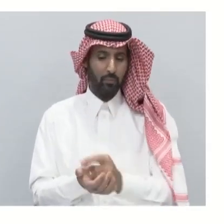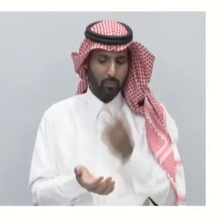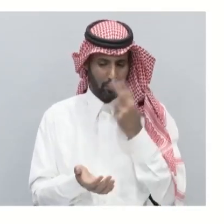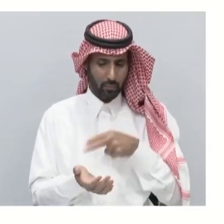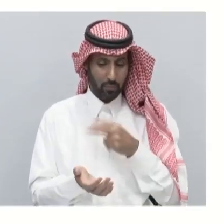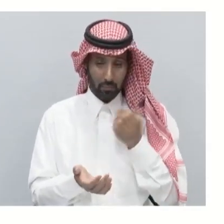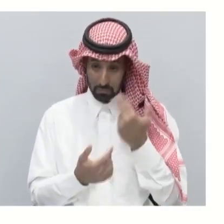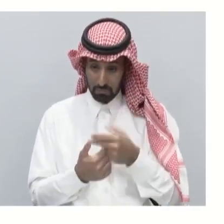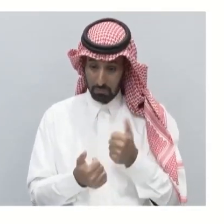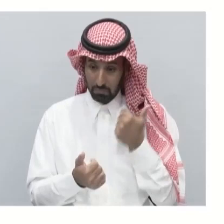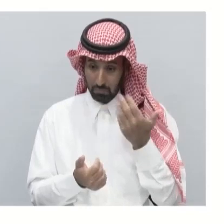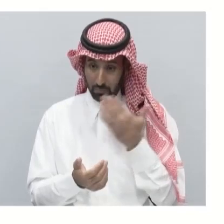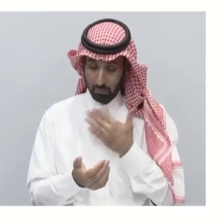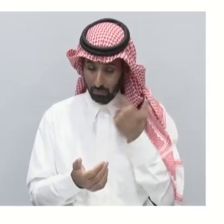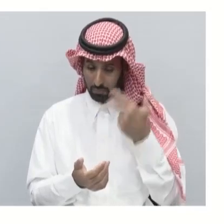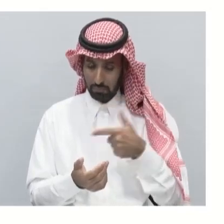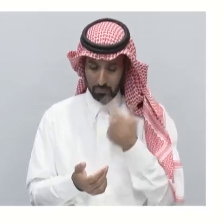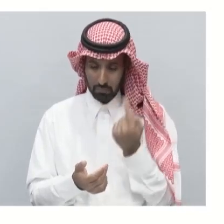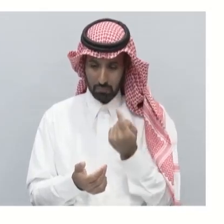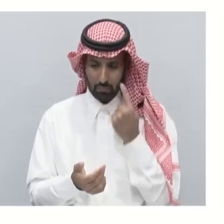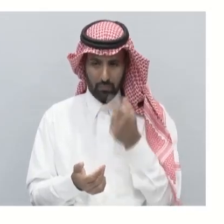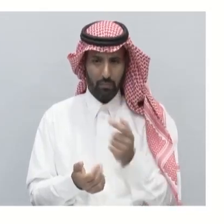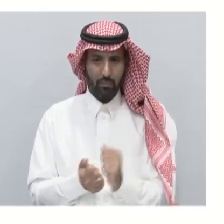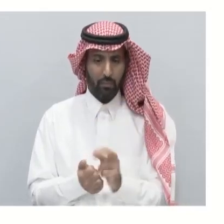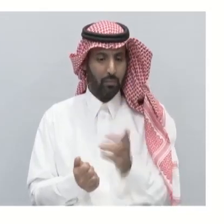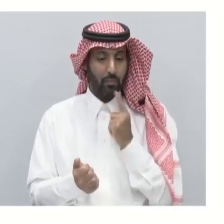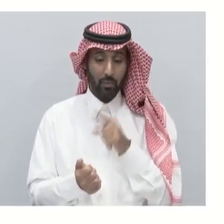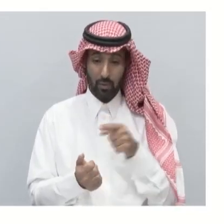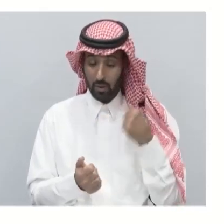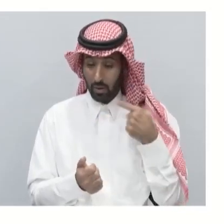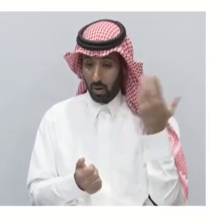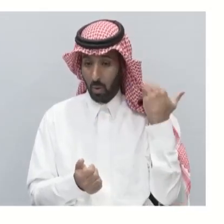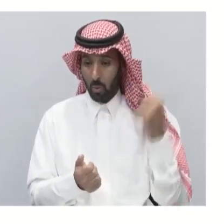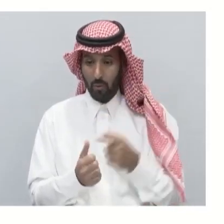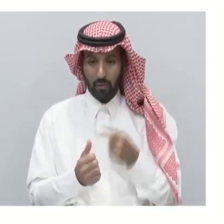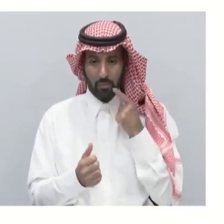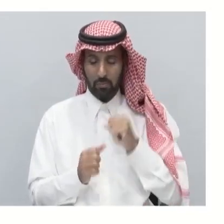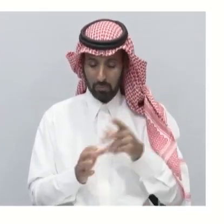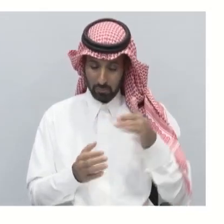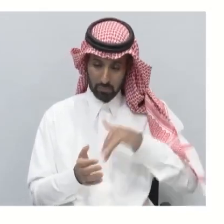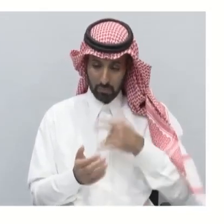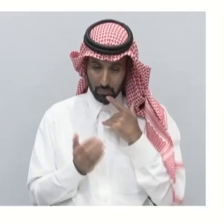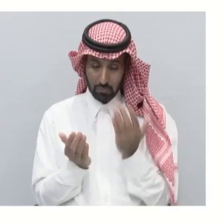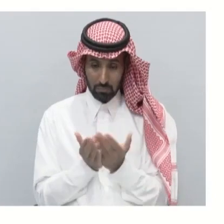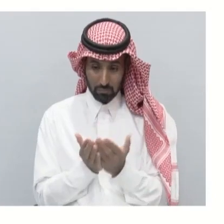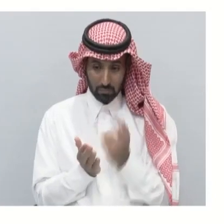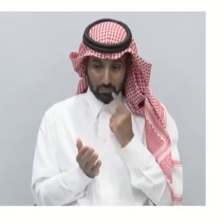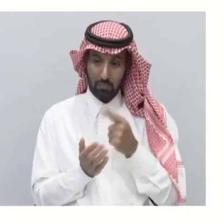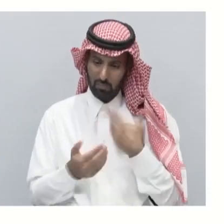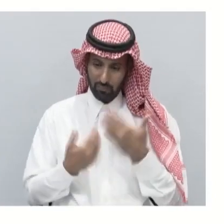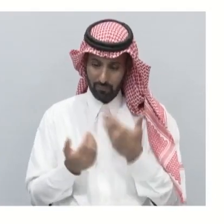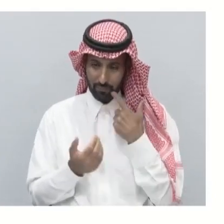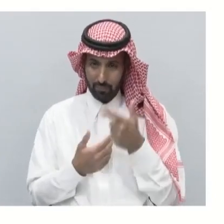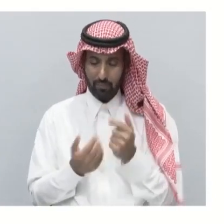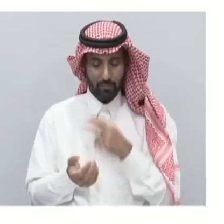you like it? We look good, huh? This is our first week back and everyone is trying to